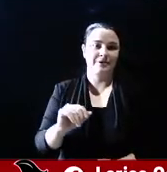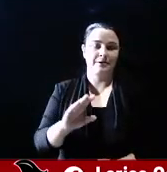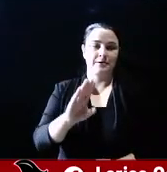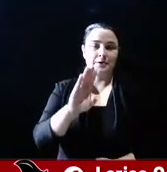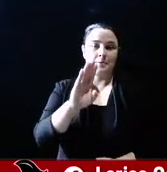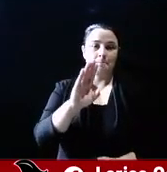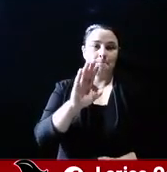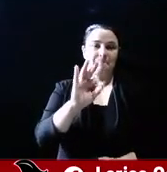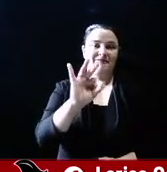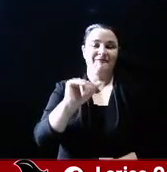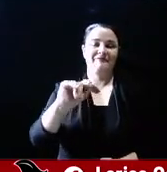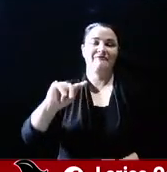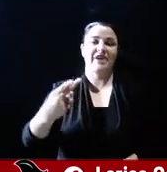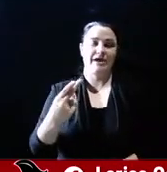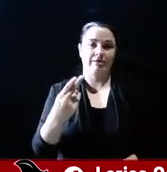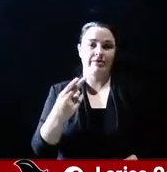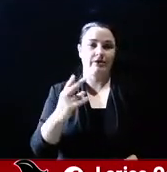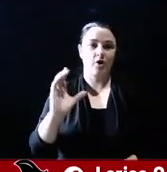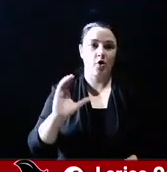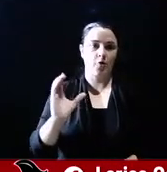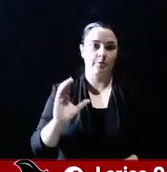Faith Marie Coates.